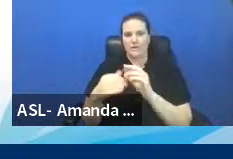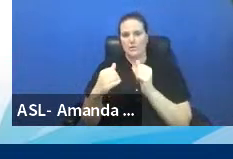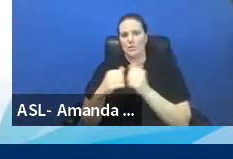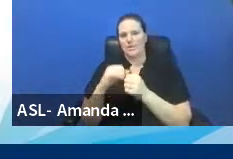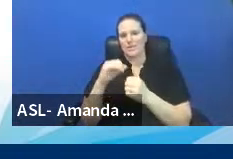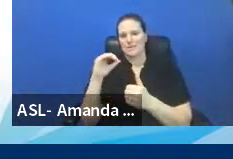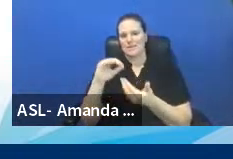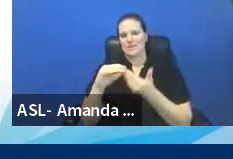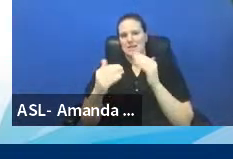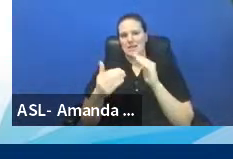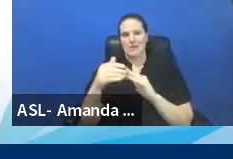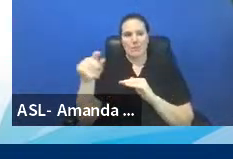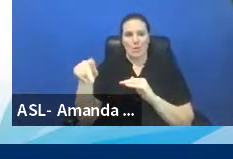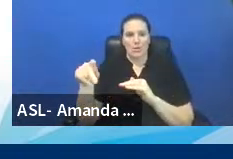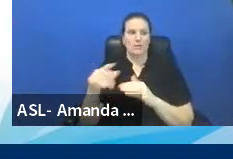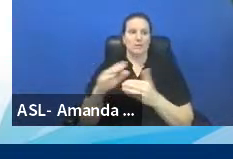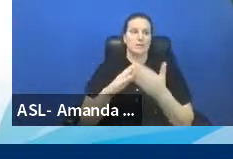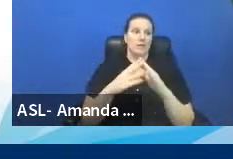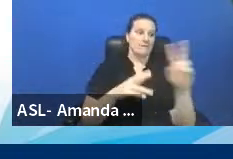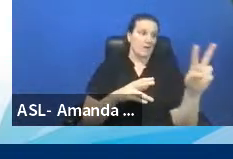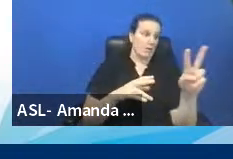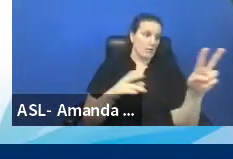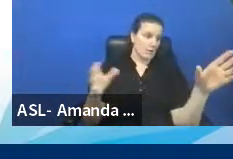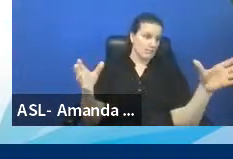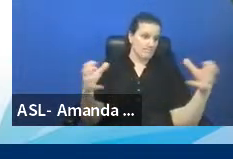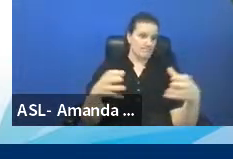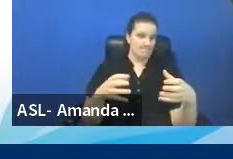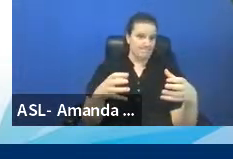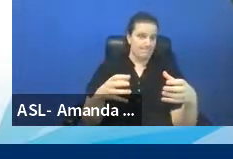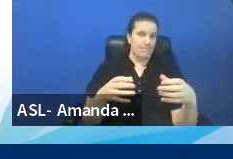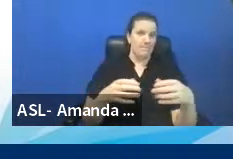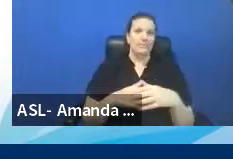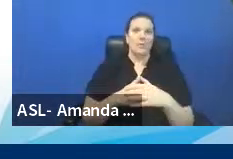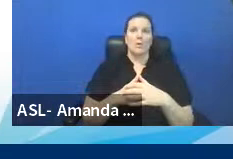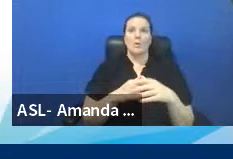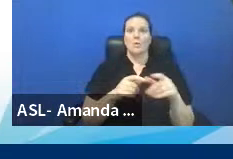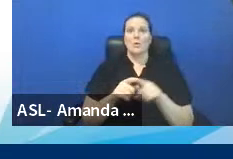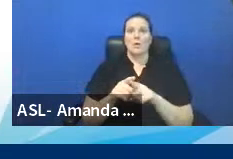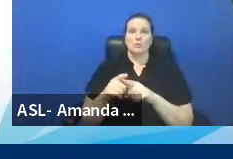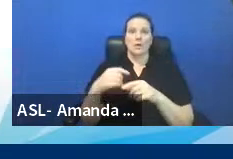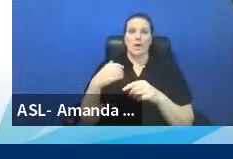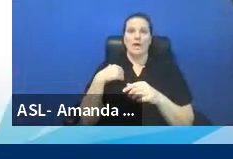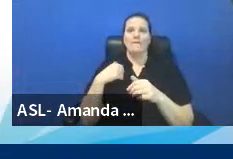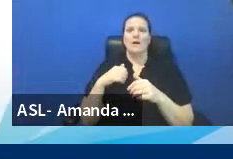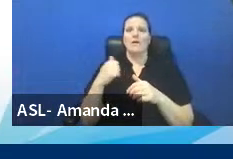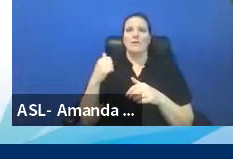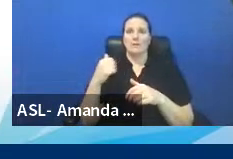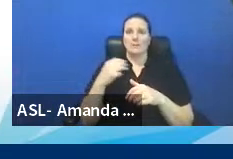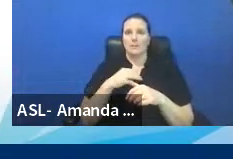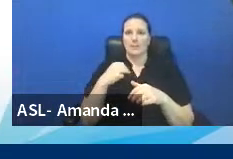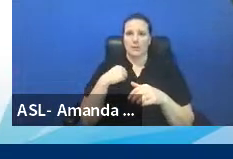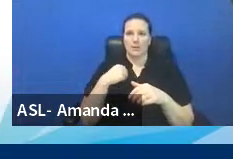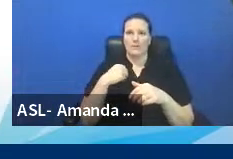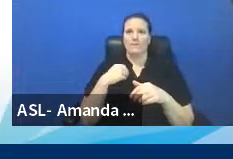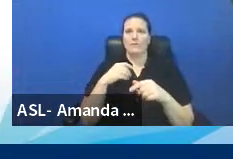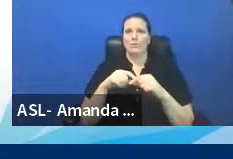of Portland and the City of Vancouver. And we also have other members of the group that will be